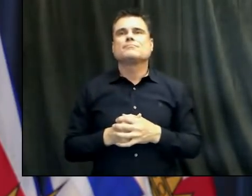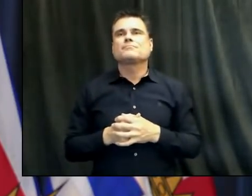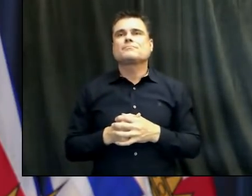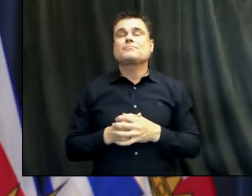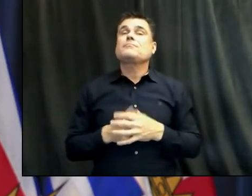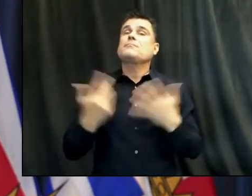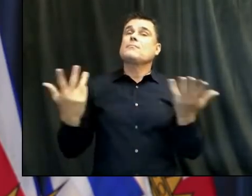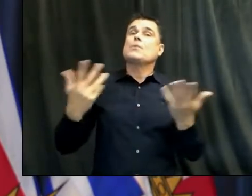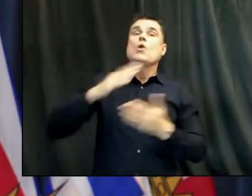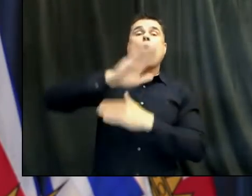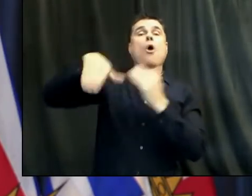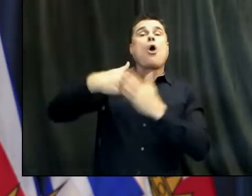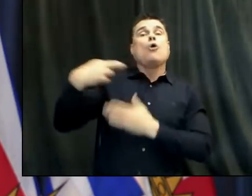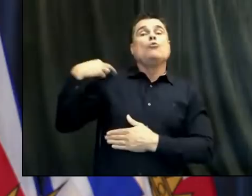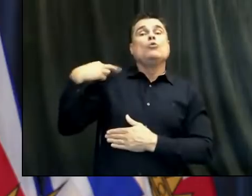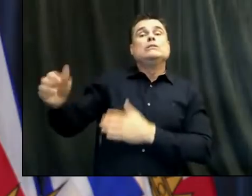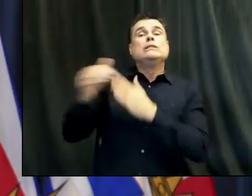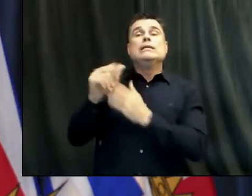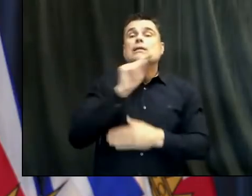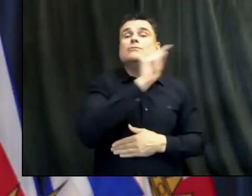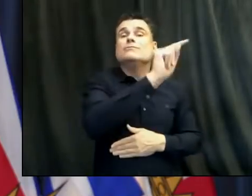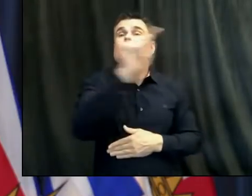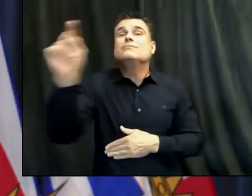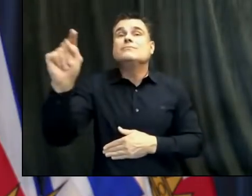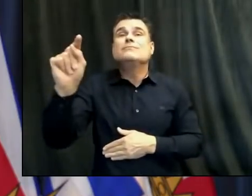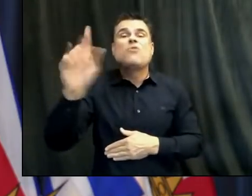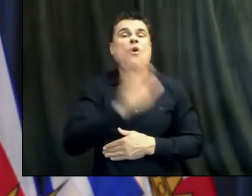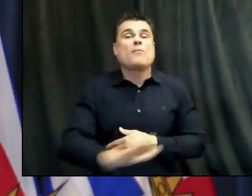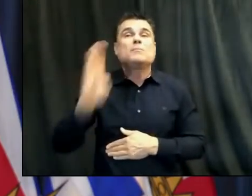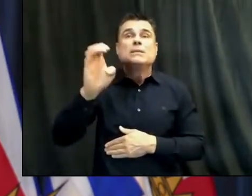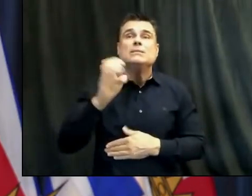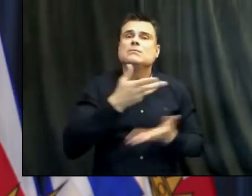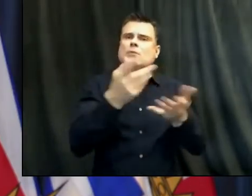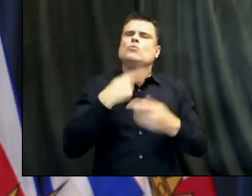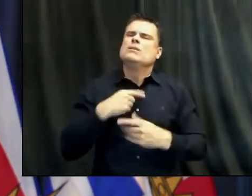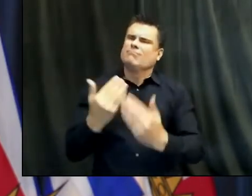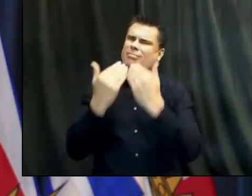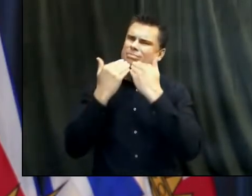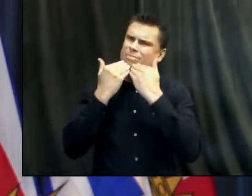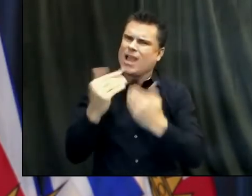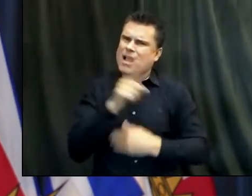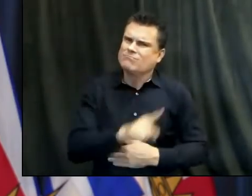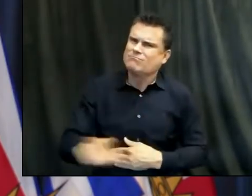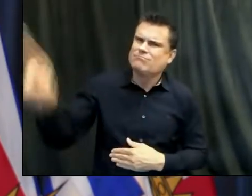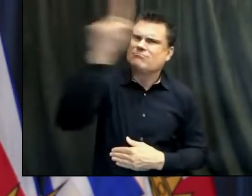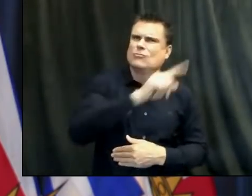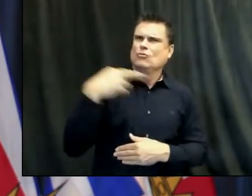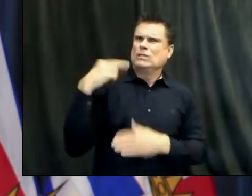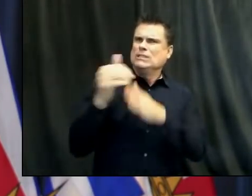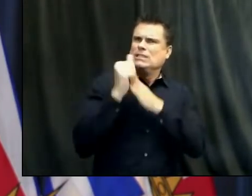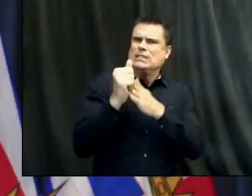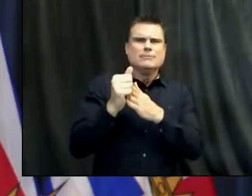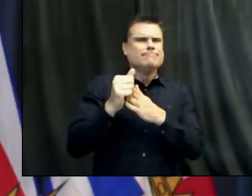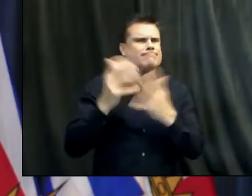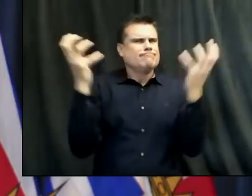to religious leaders, faith leaders around British Columbia for their leadership, because I want you to